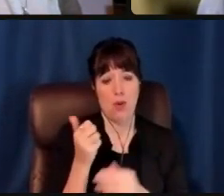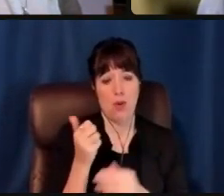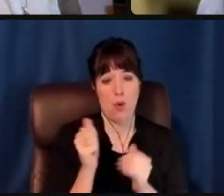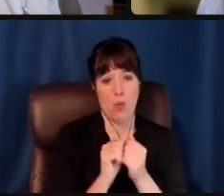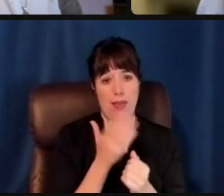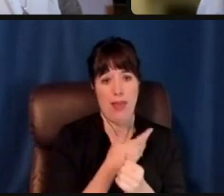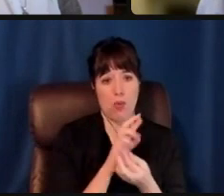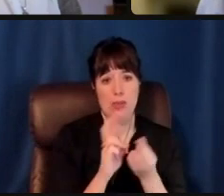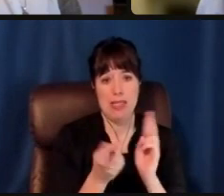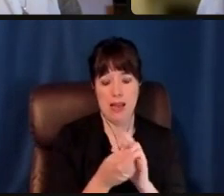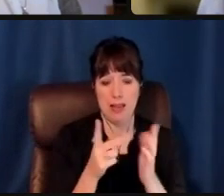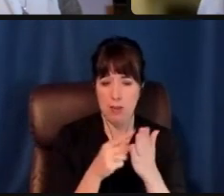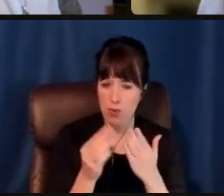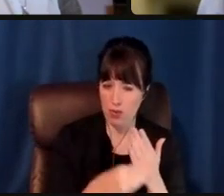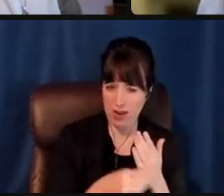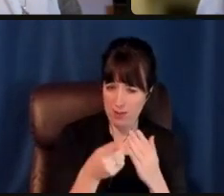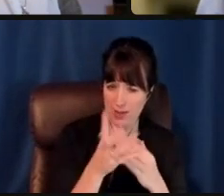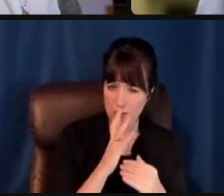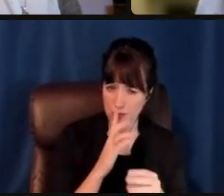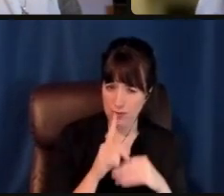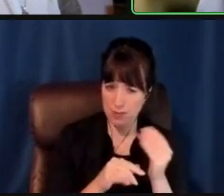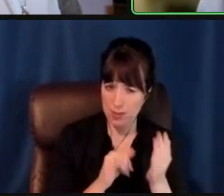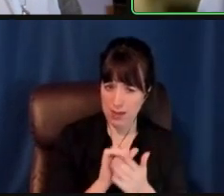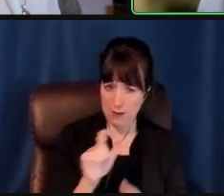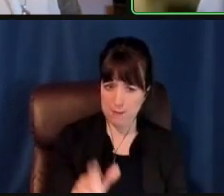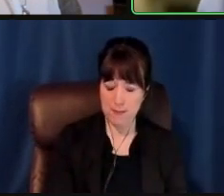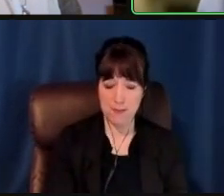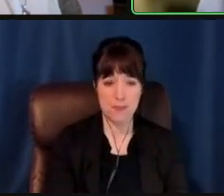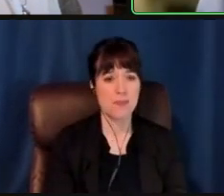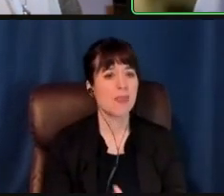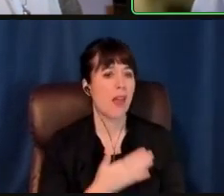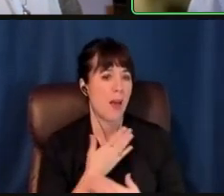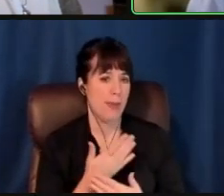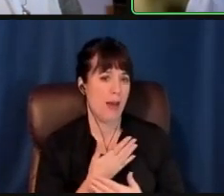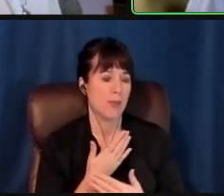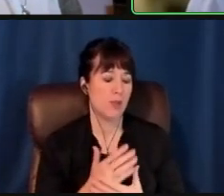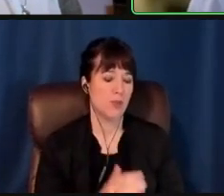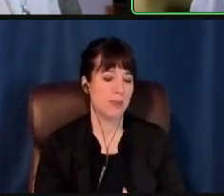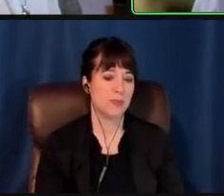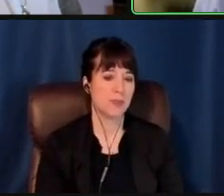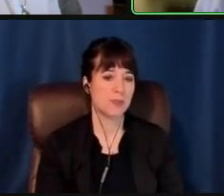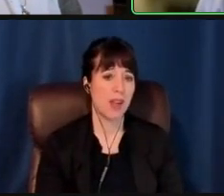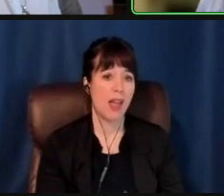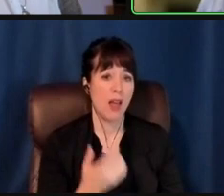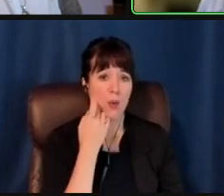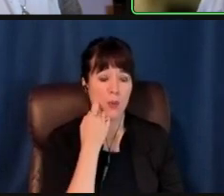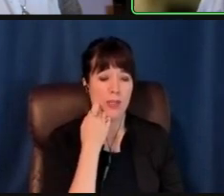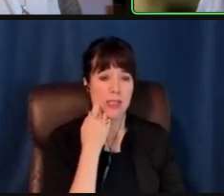recycling program. Can you speak to that at all? I'd be happy to. In fact, recently